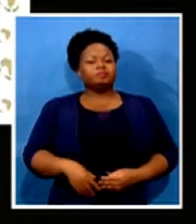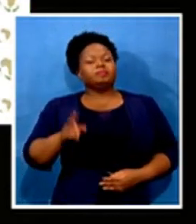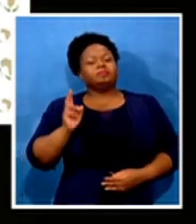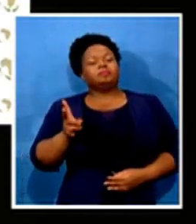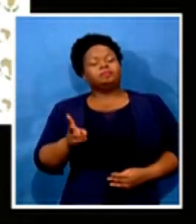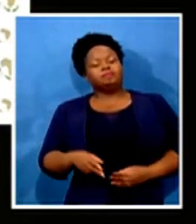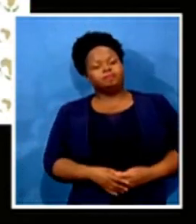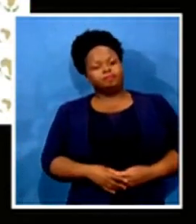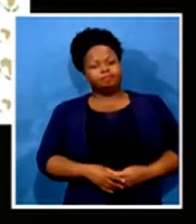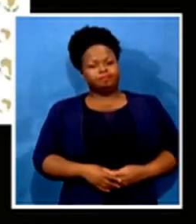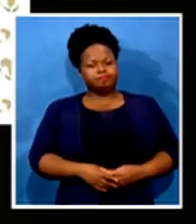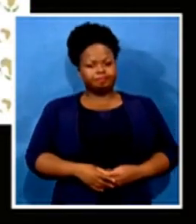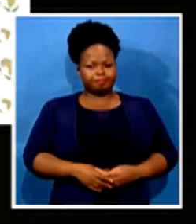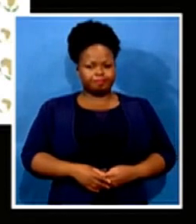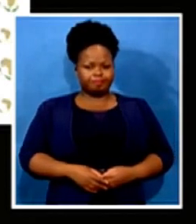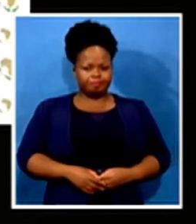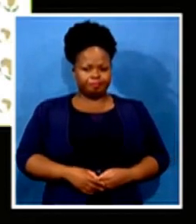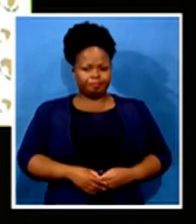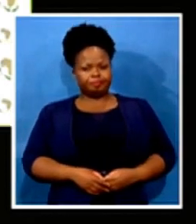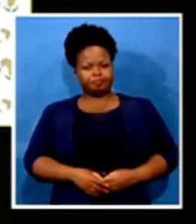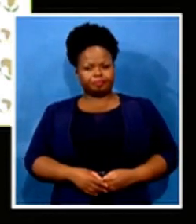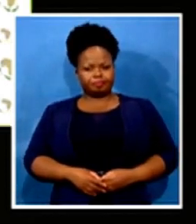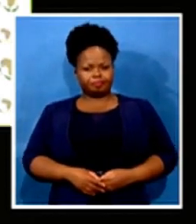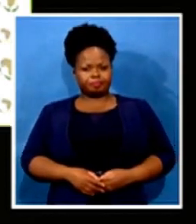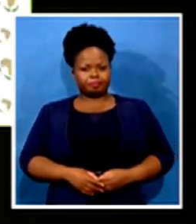say this, and I'm sure that I'm repeating myself, that